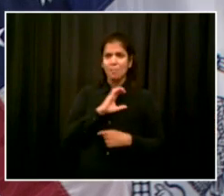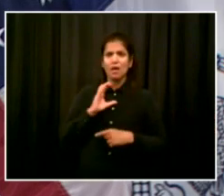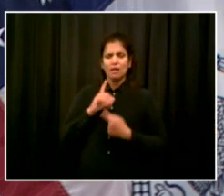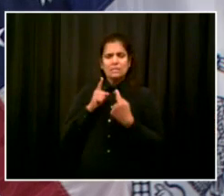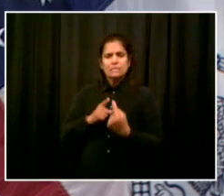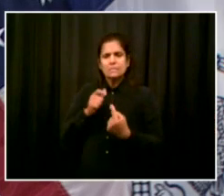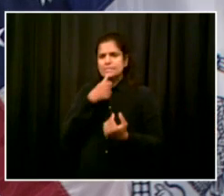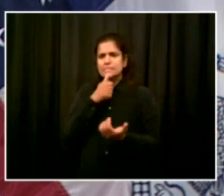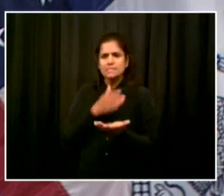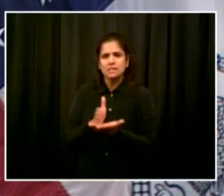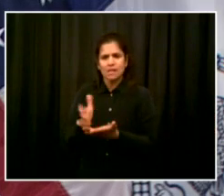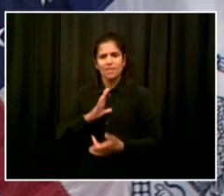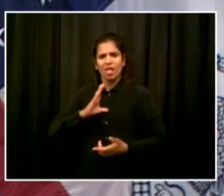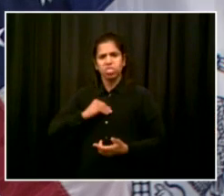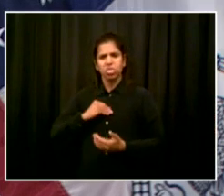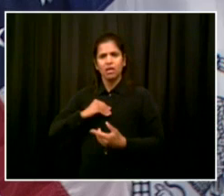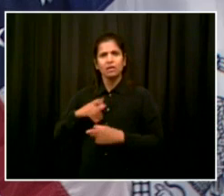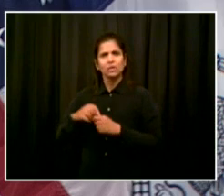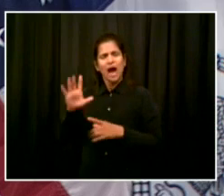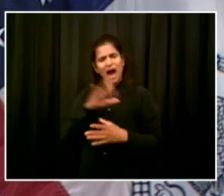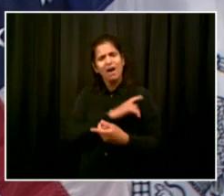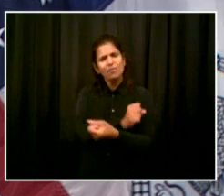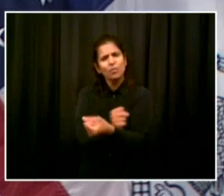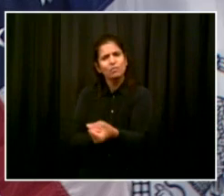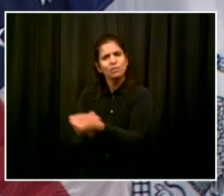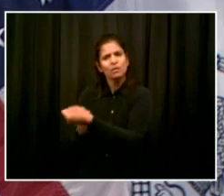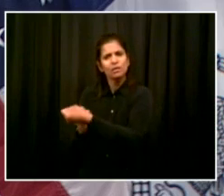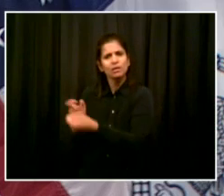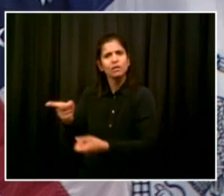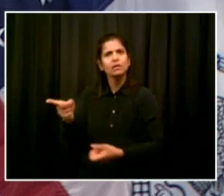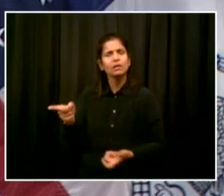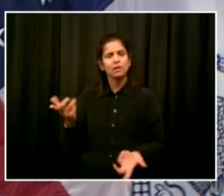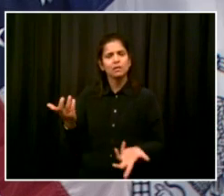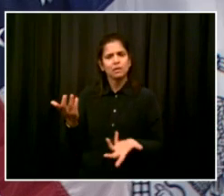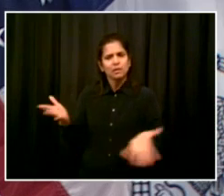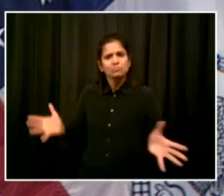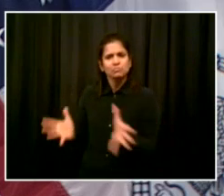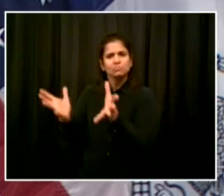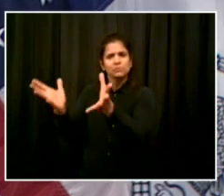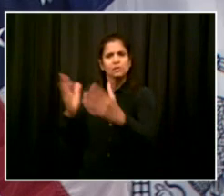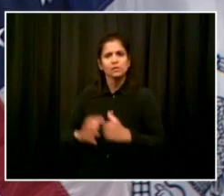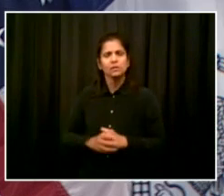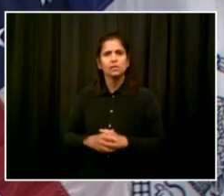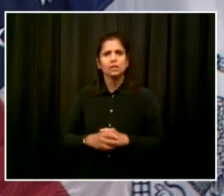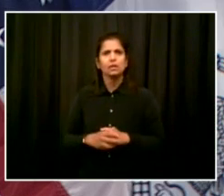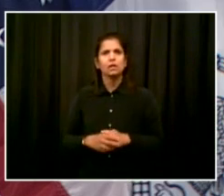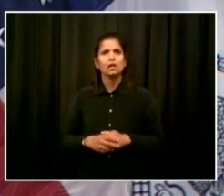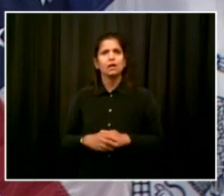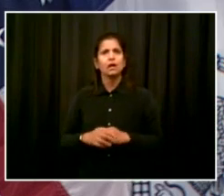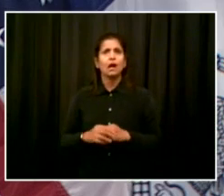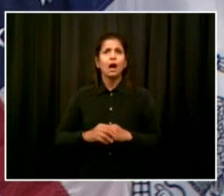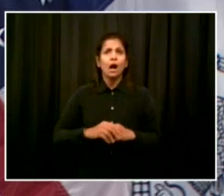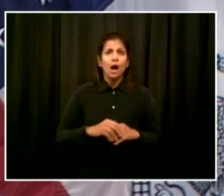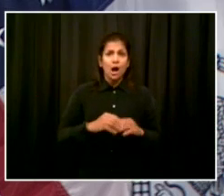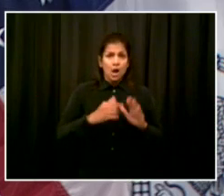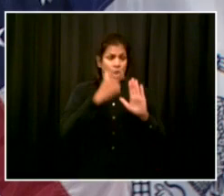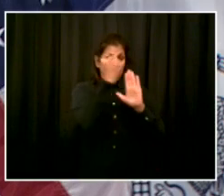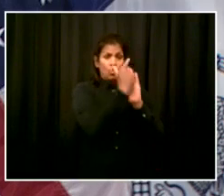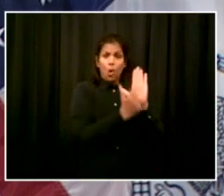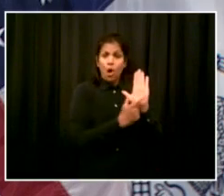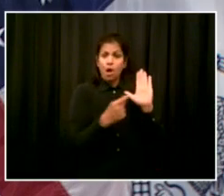will bring us to that point of greater trust and mutual respect. And that's when I think everyone's morale goes